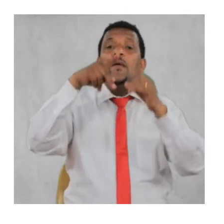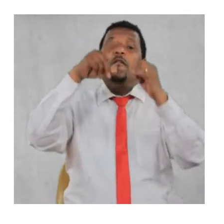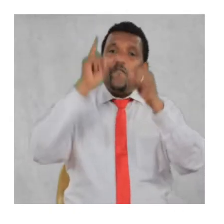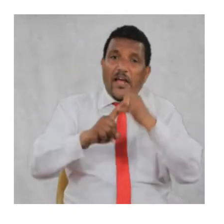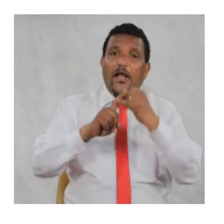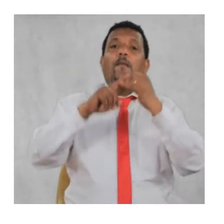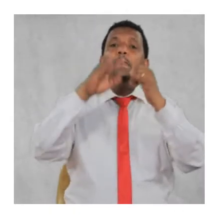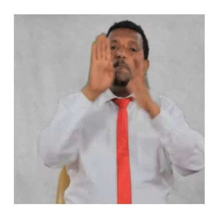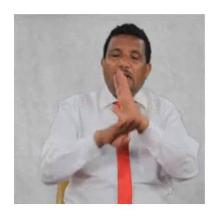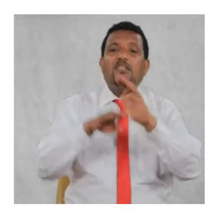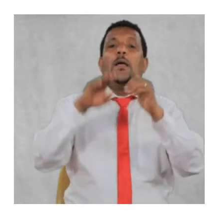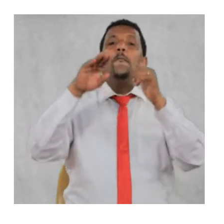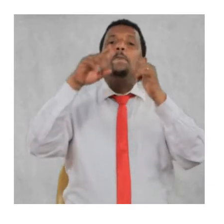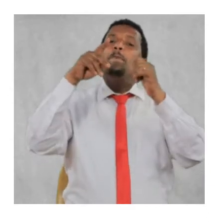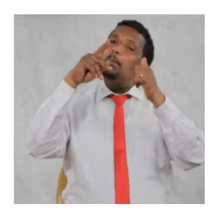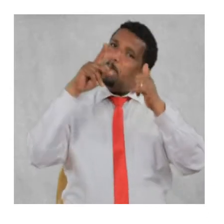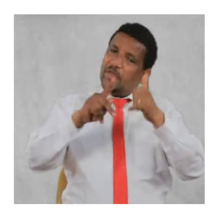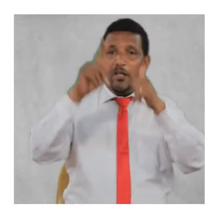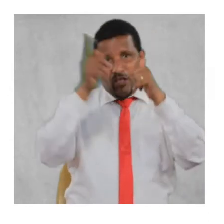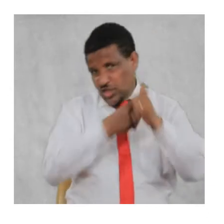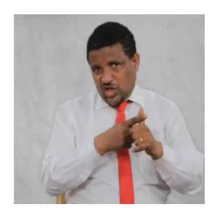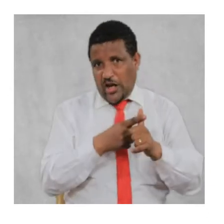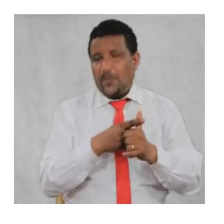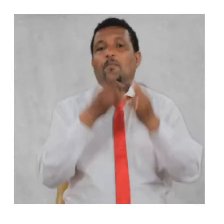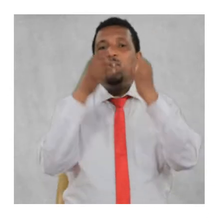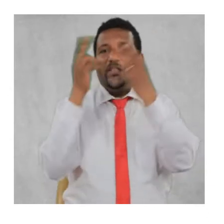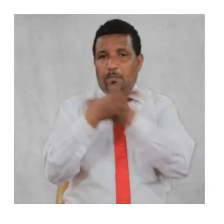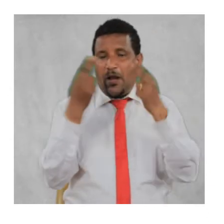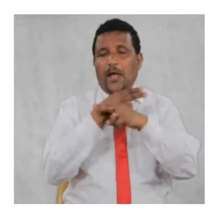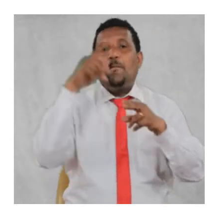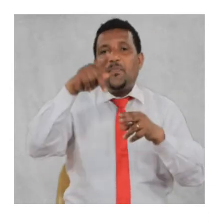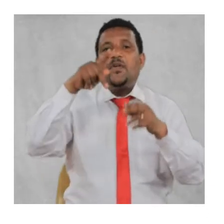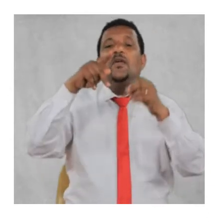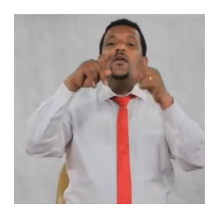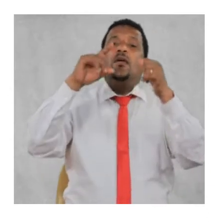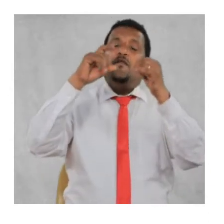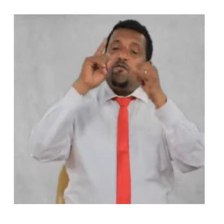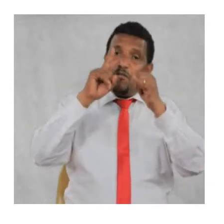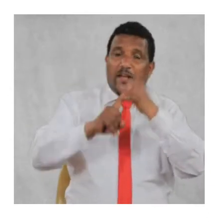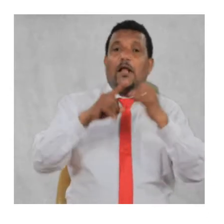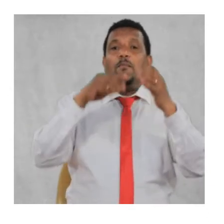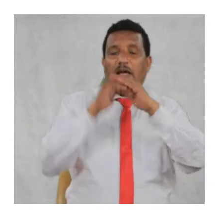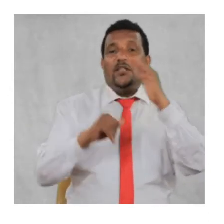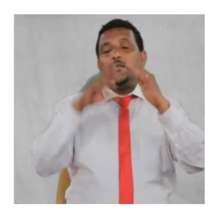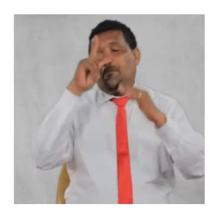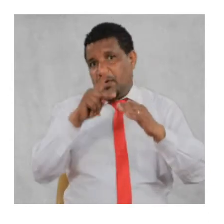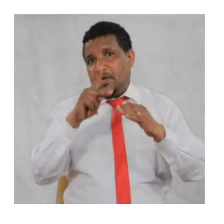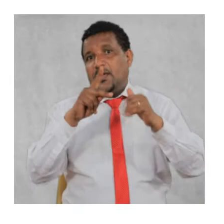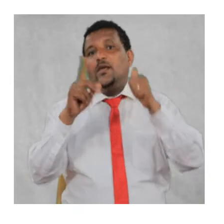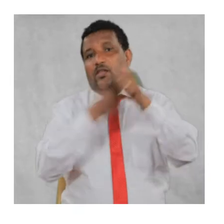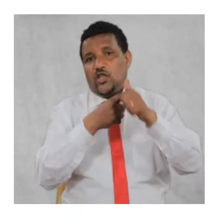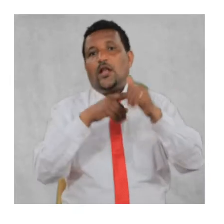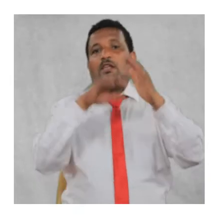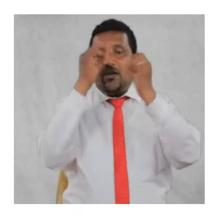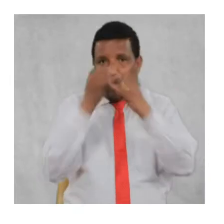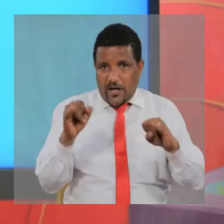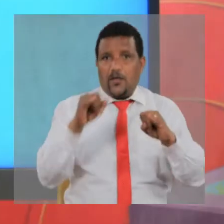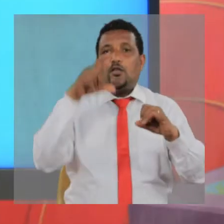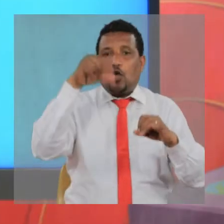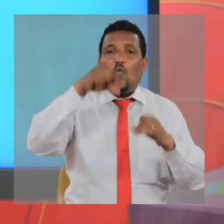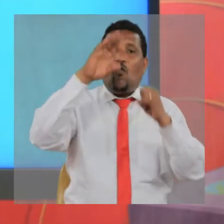P initial, multiplied by P final plus P initial, divided by Q final plus Q